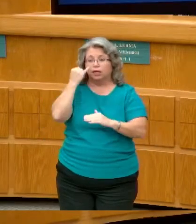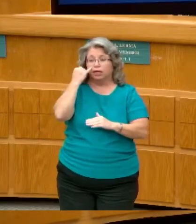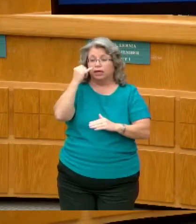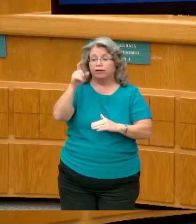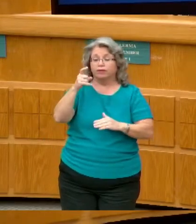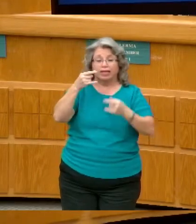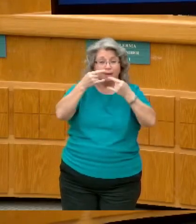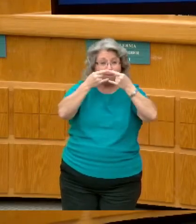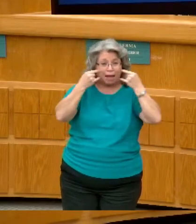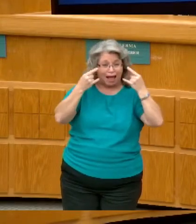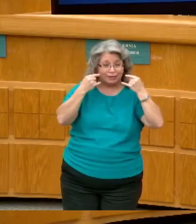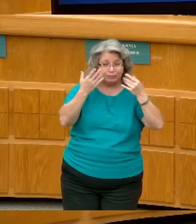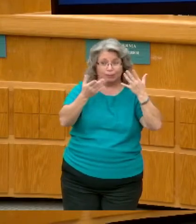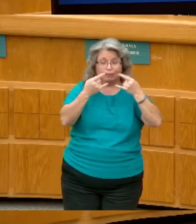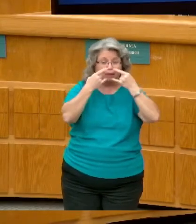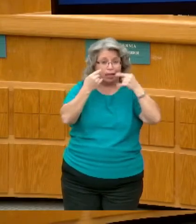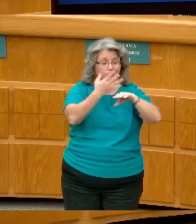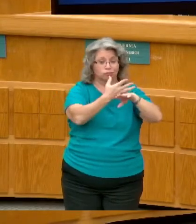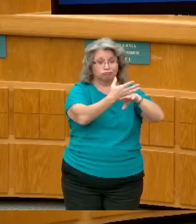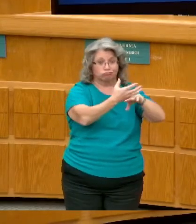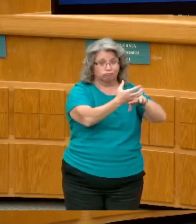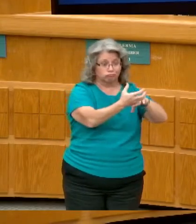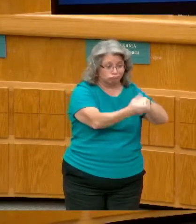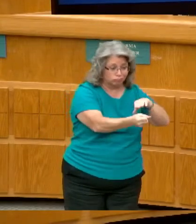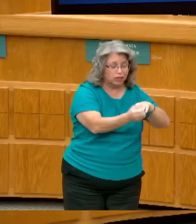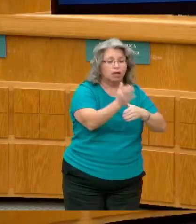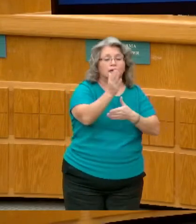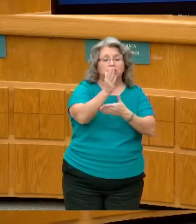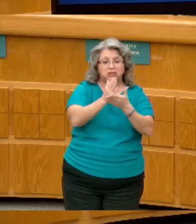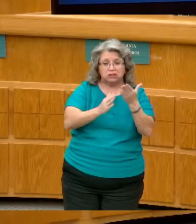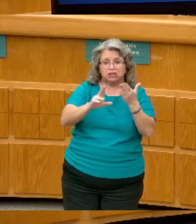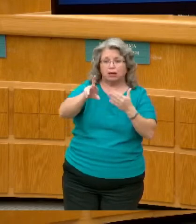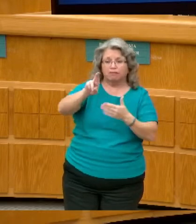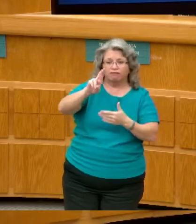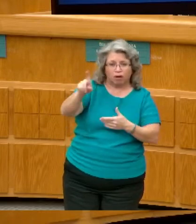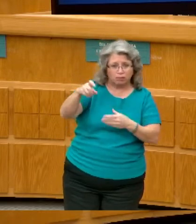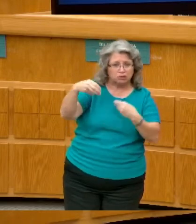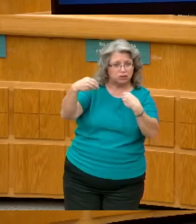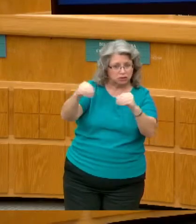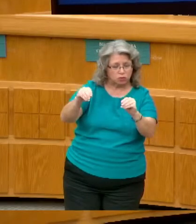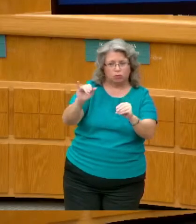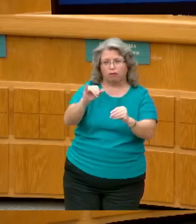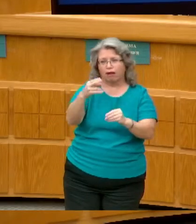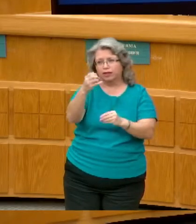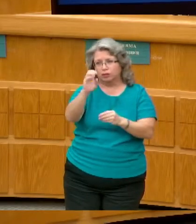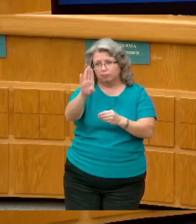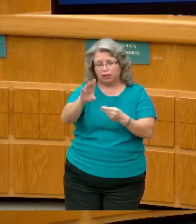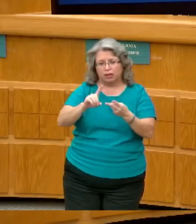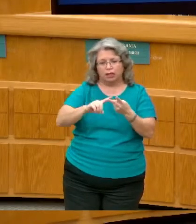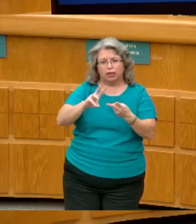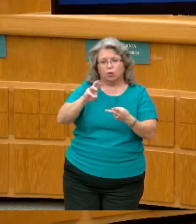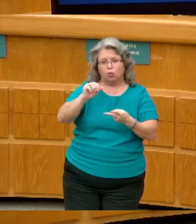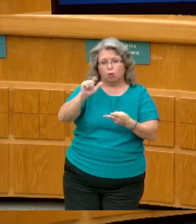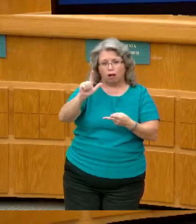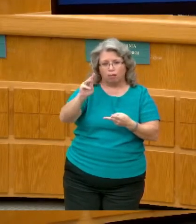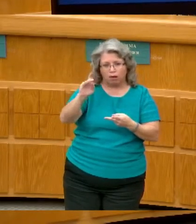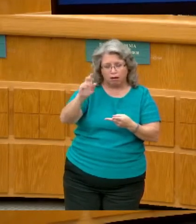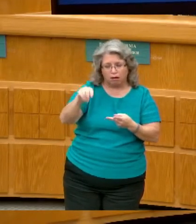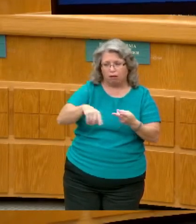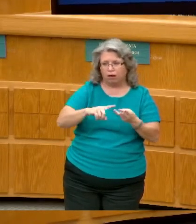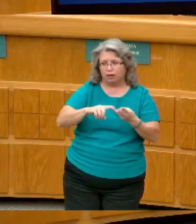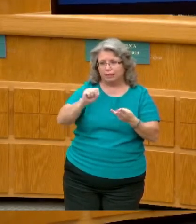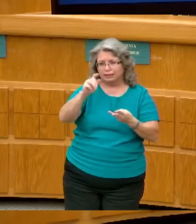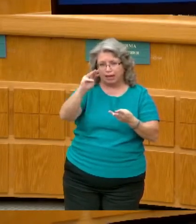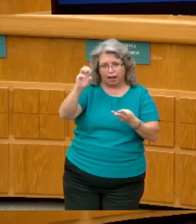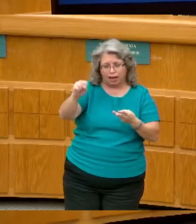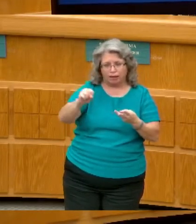masks, some of the participating pharmacies such as H-E-B, Walmart, Sam's Club, Walgreens,